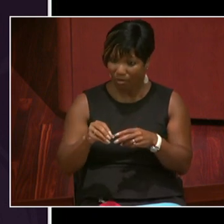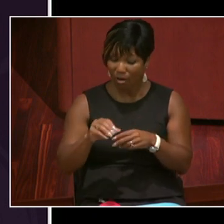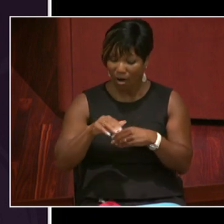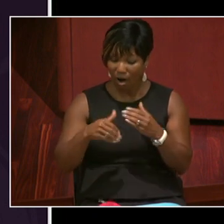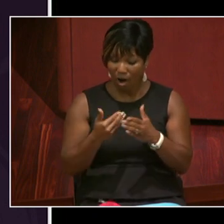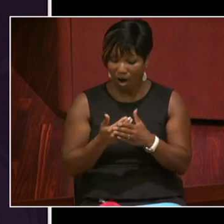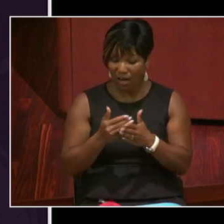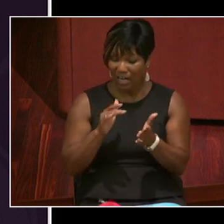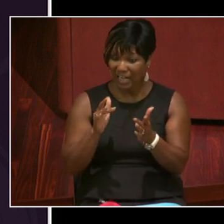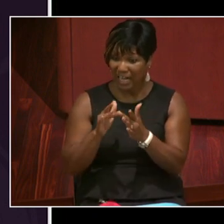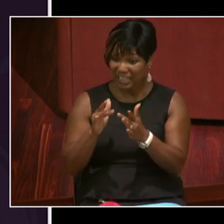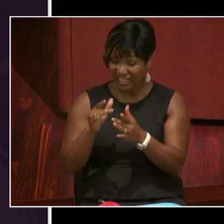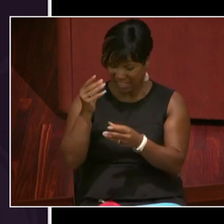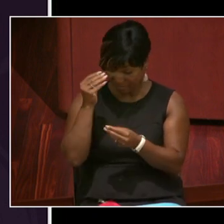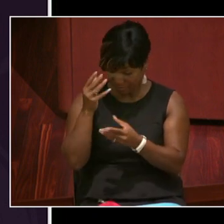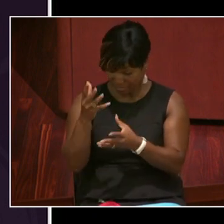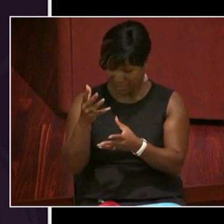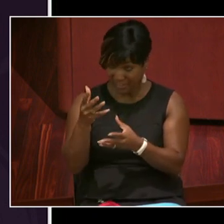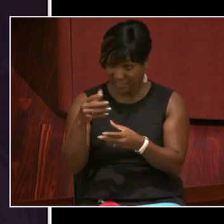information at the end of my presentation.